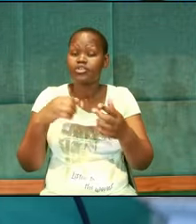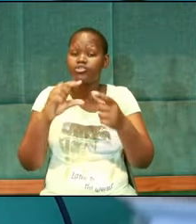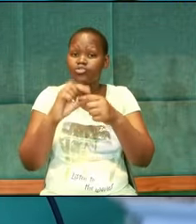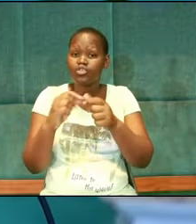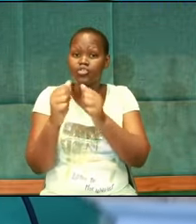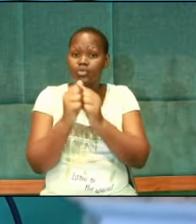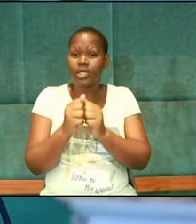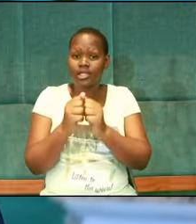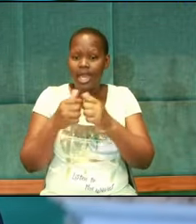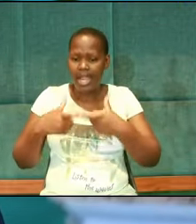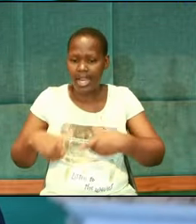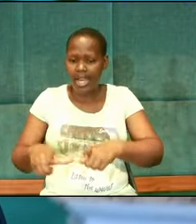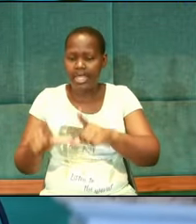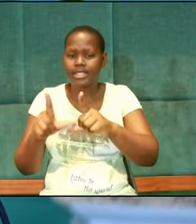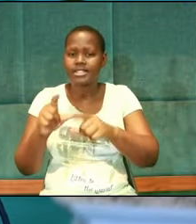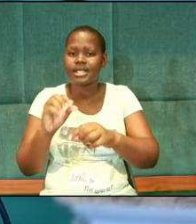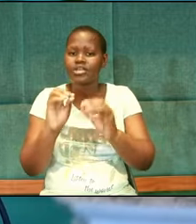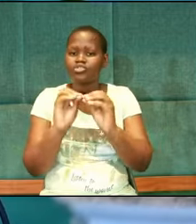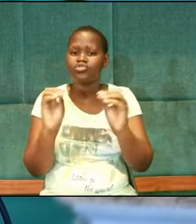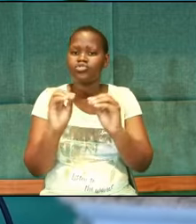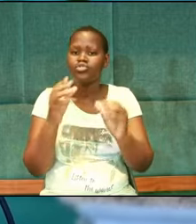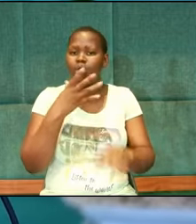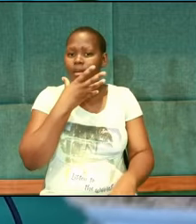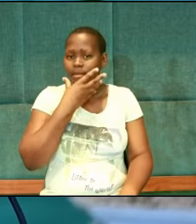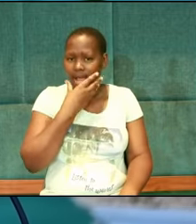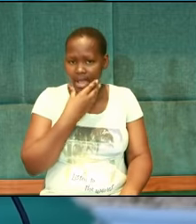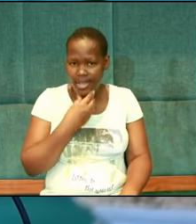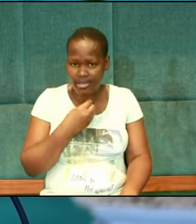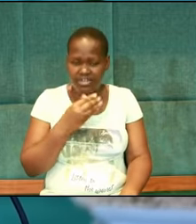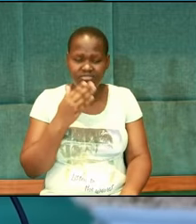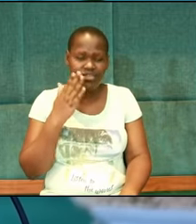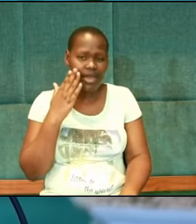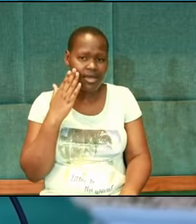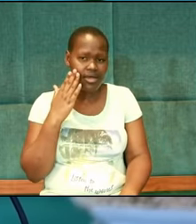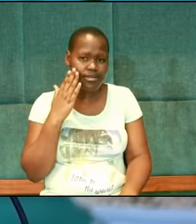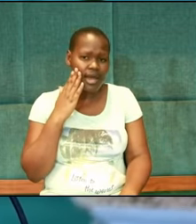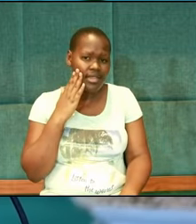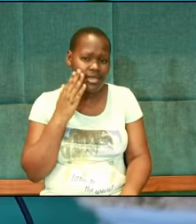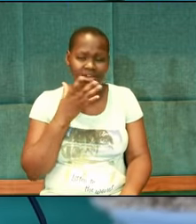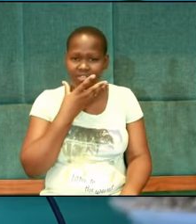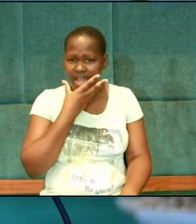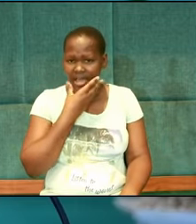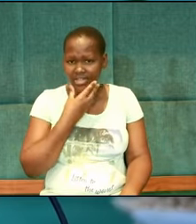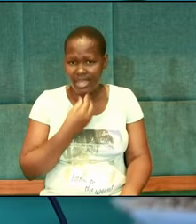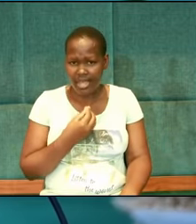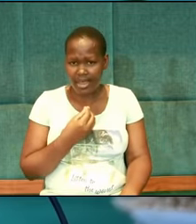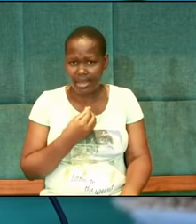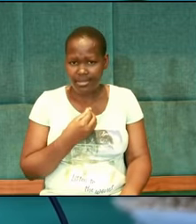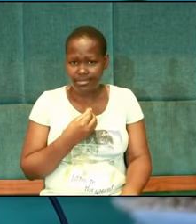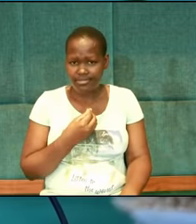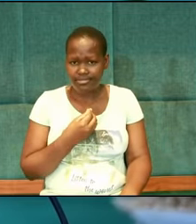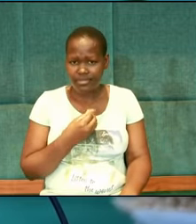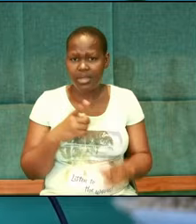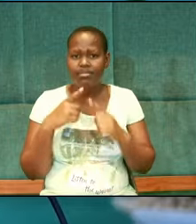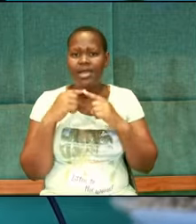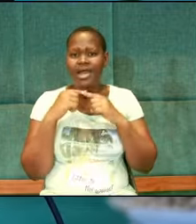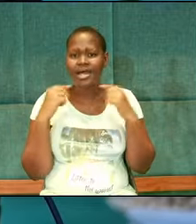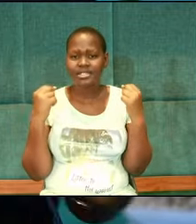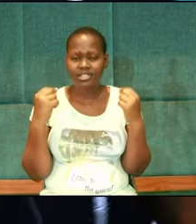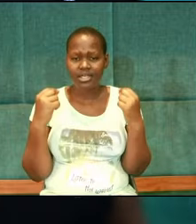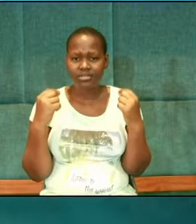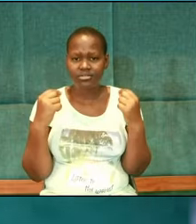man. No man means no man. No man means no father. No man means no father-in-law. No man means no pastor. No man